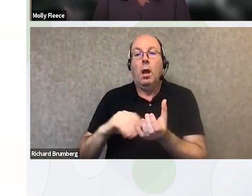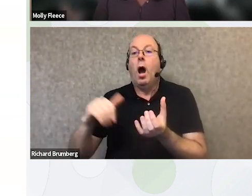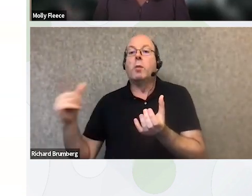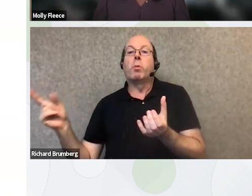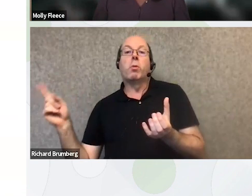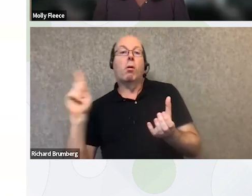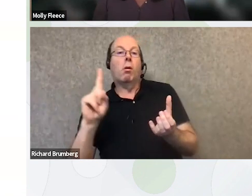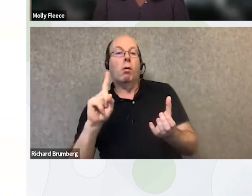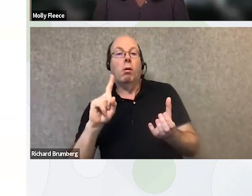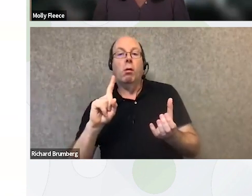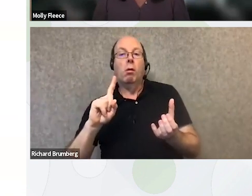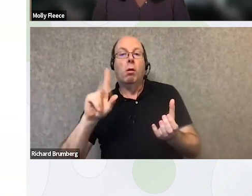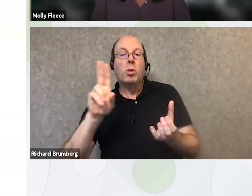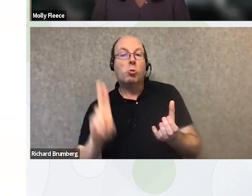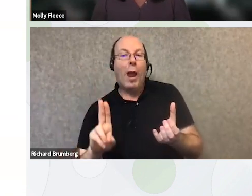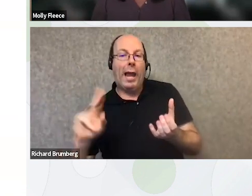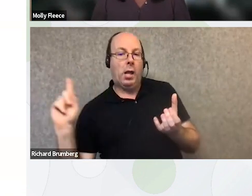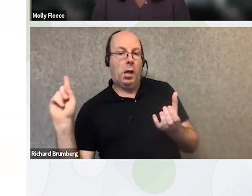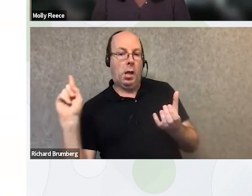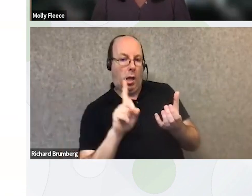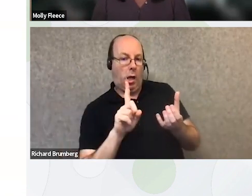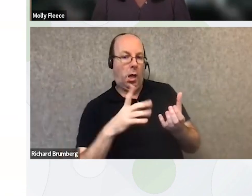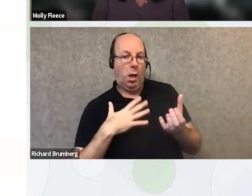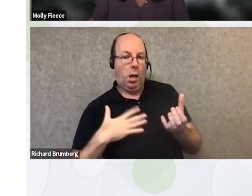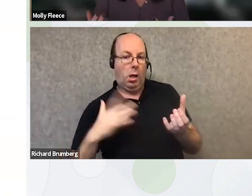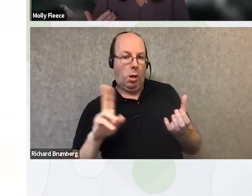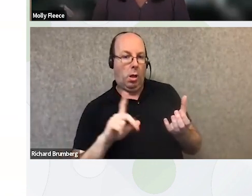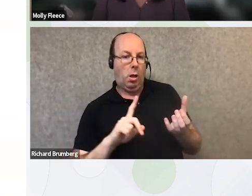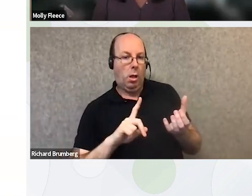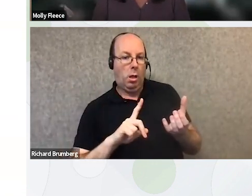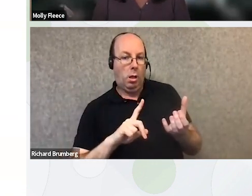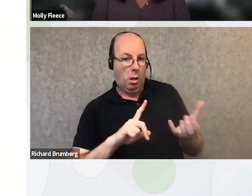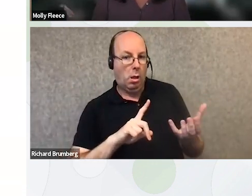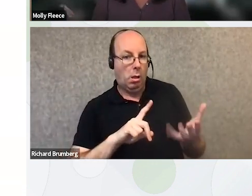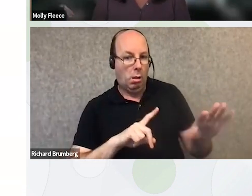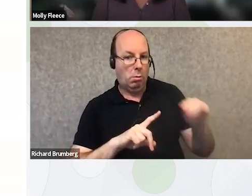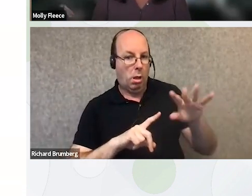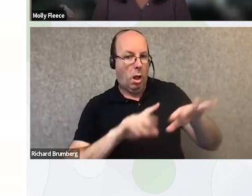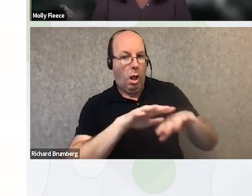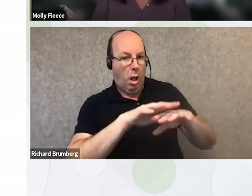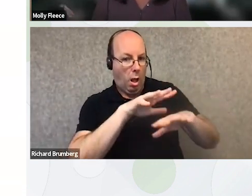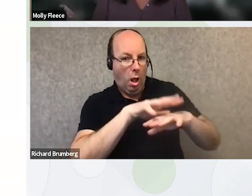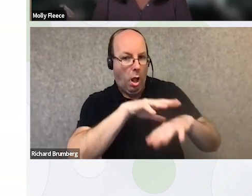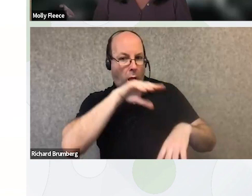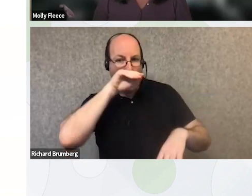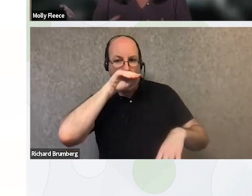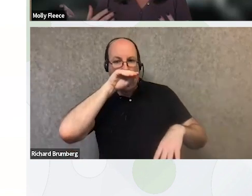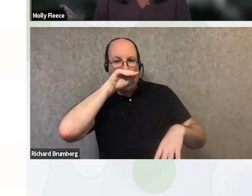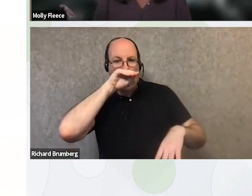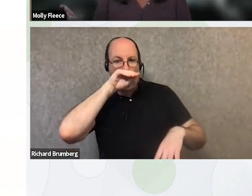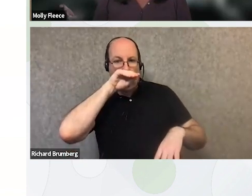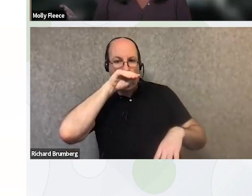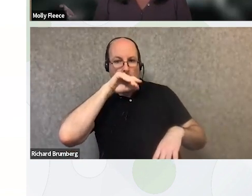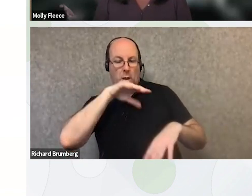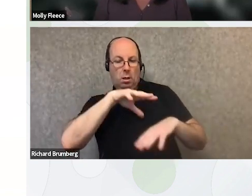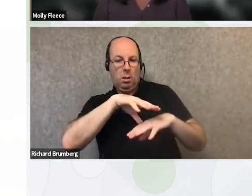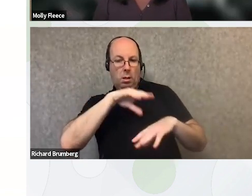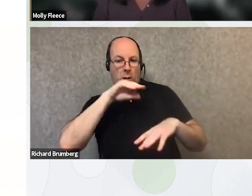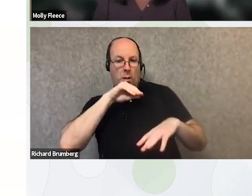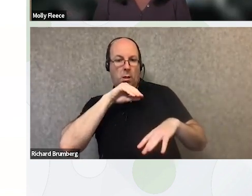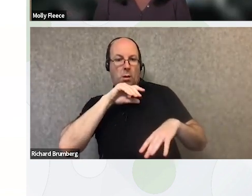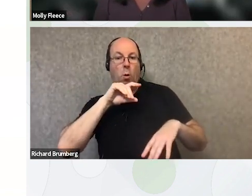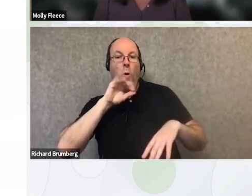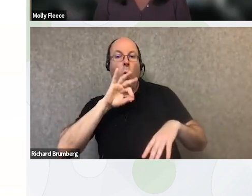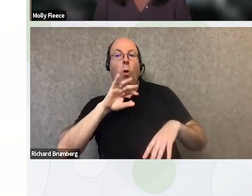this graphic, this person is in gray, if they breathe in virus-laden droplets or aerosols, or come into